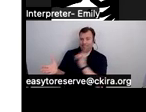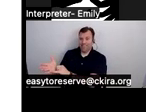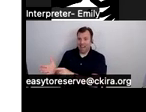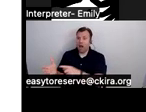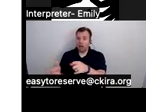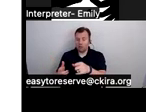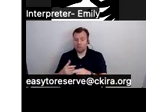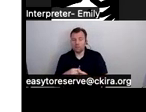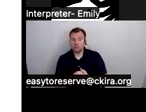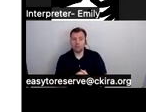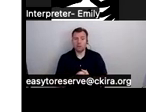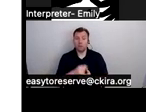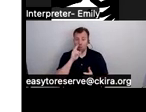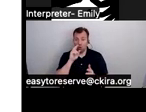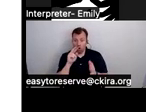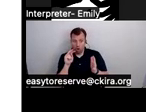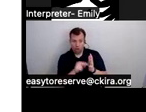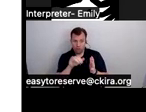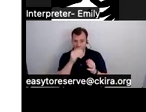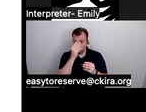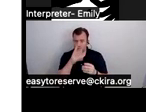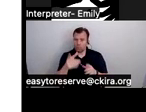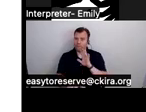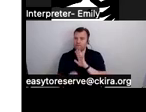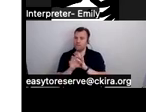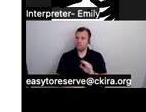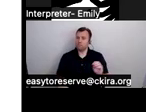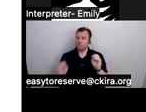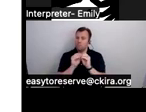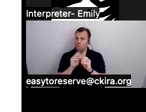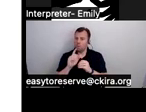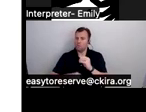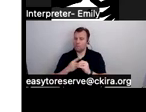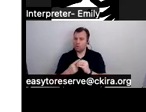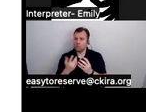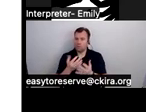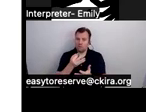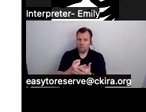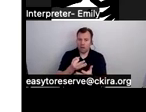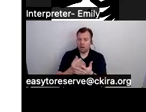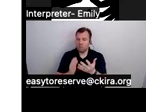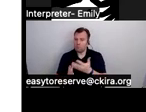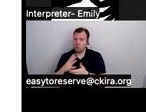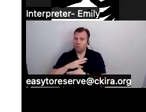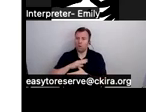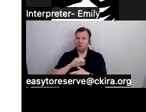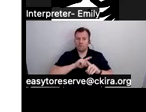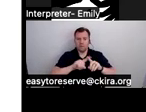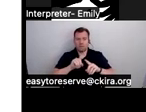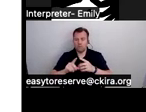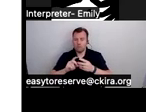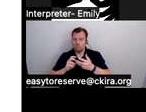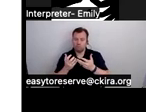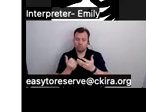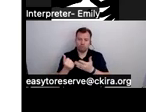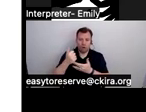And by looking at this information, you can find a little bit more about the different types of, as I said, funding priorities or different funding mechanisms as well. And